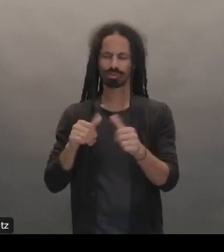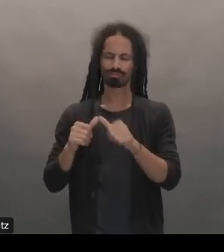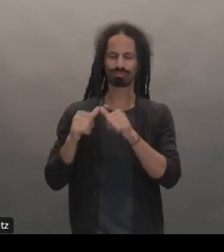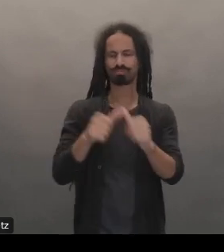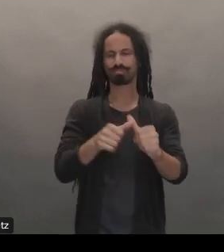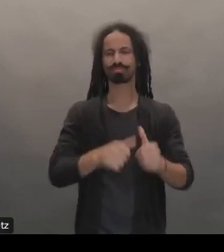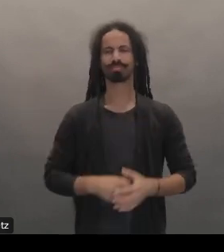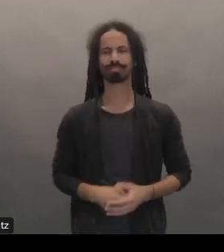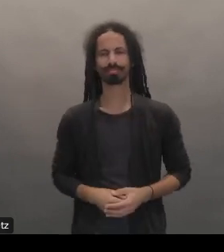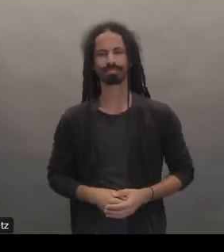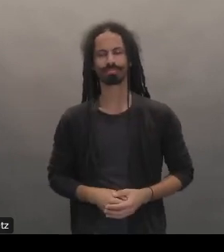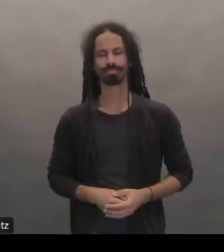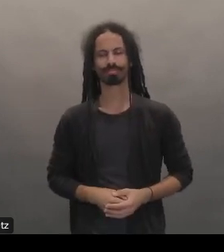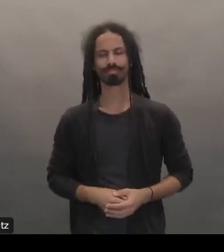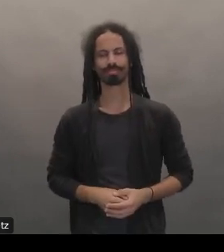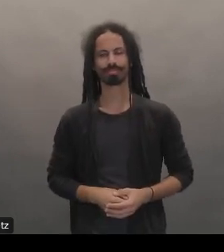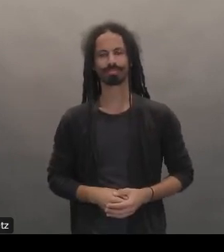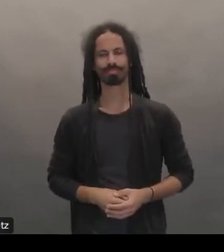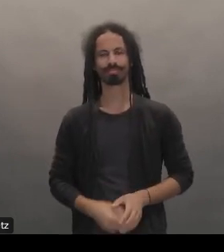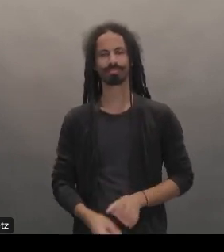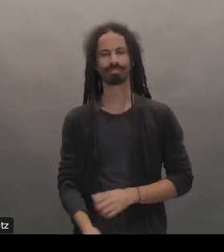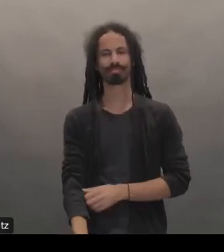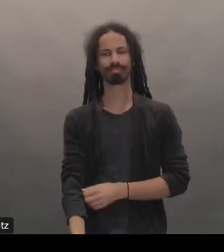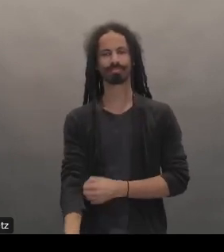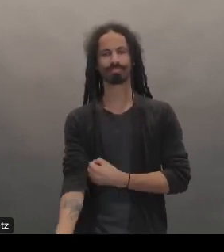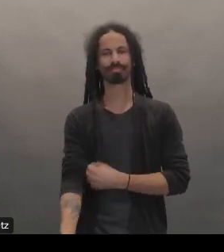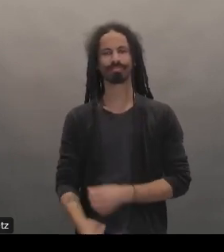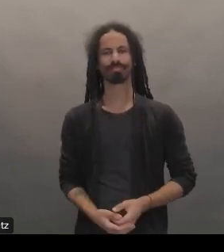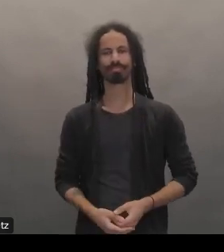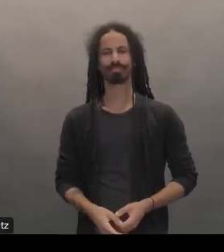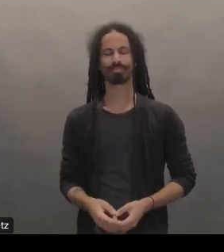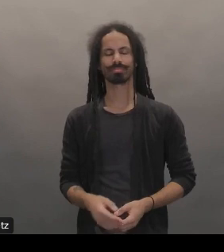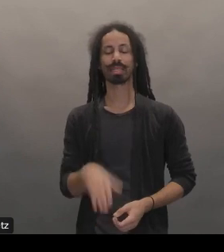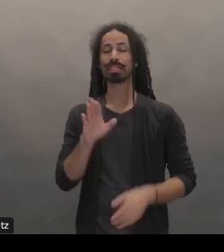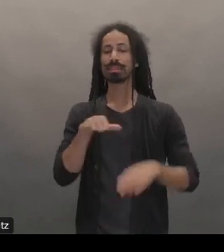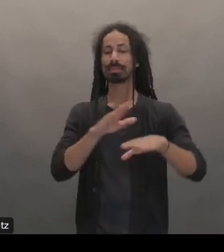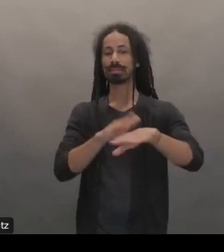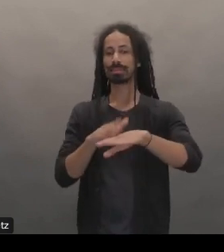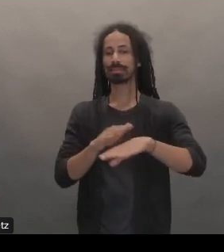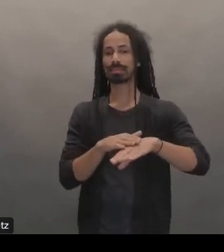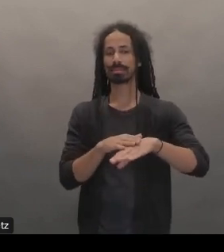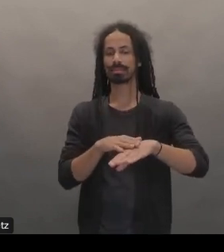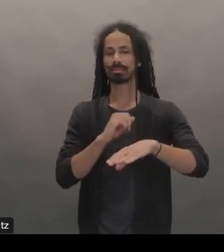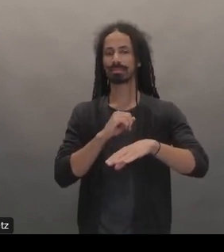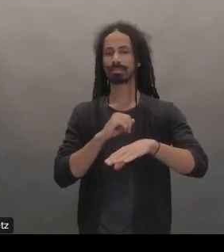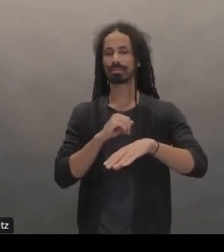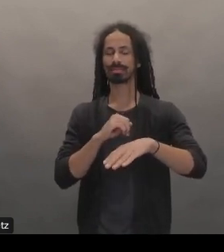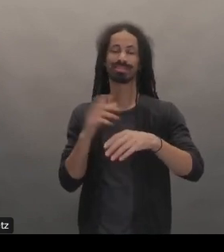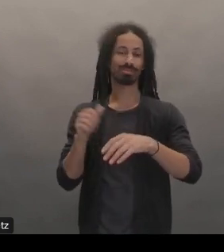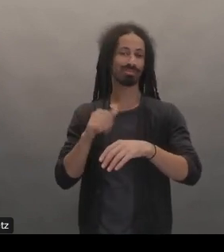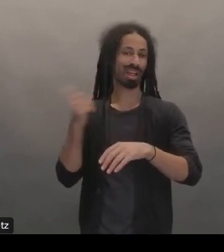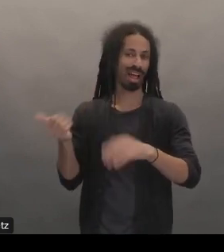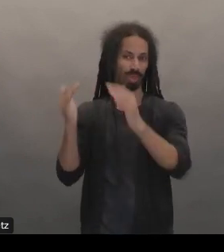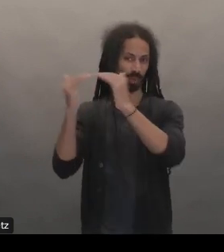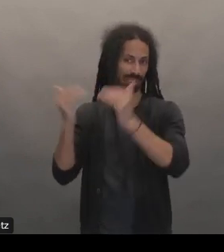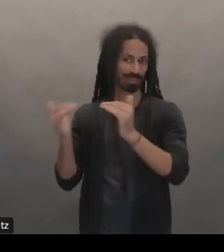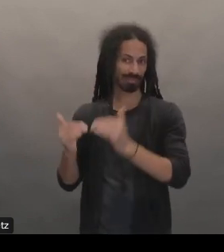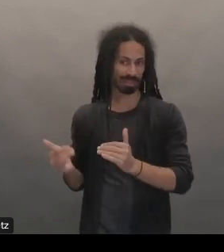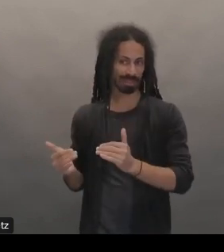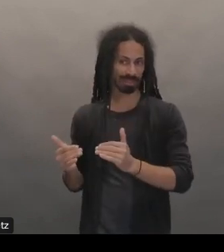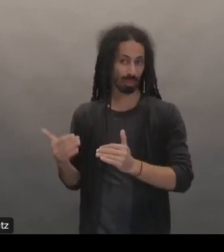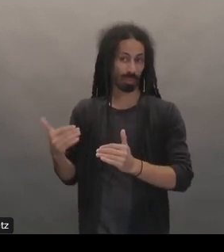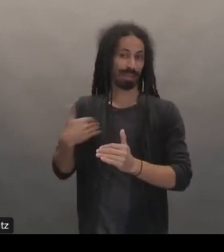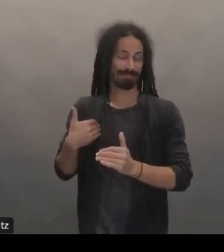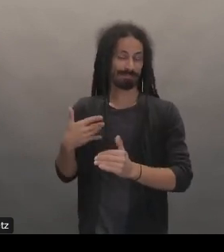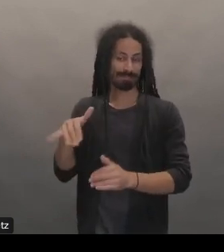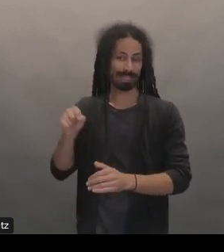document. I'll just note before we move on that there are additional levels, but most assignments, right,